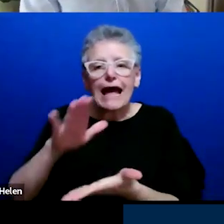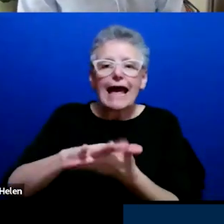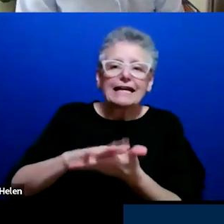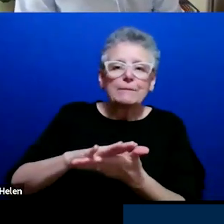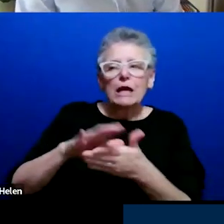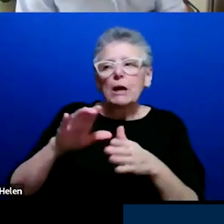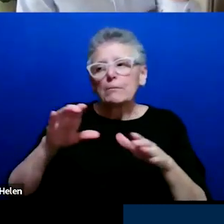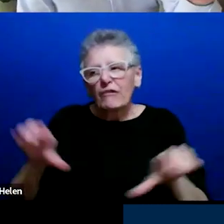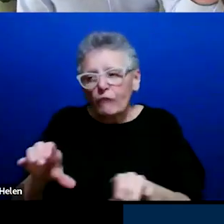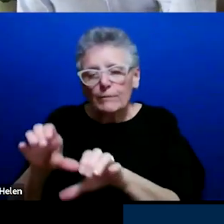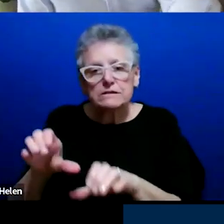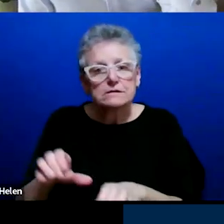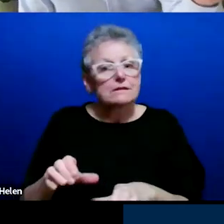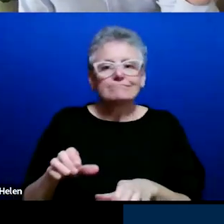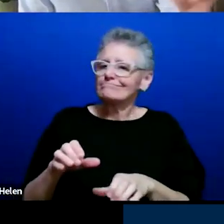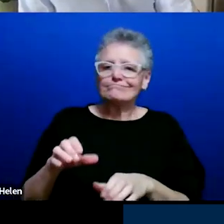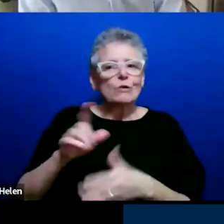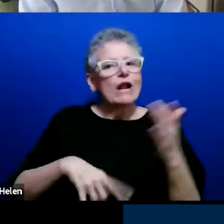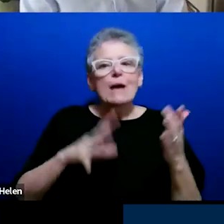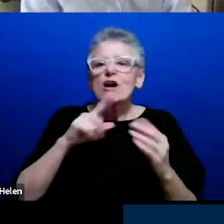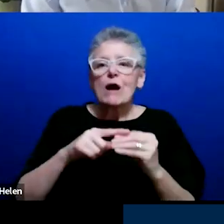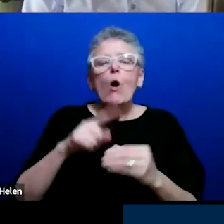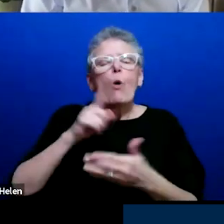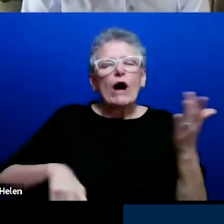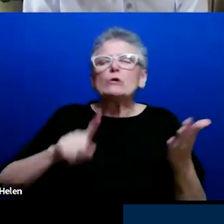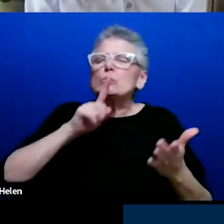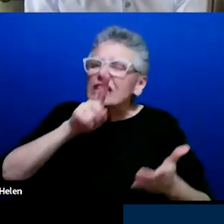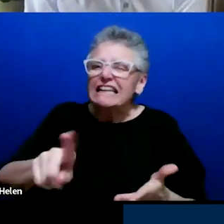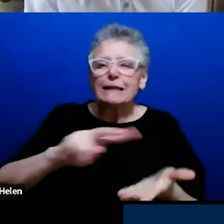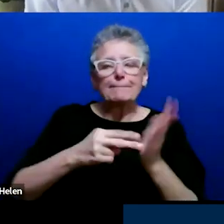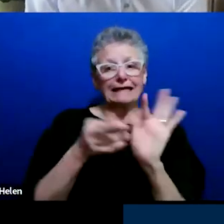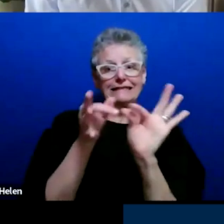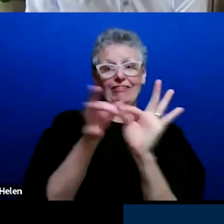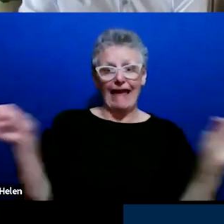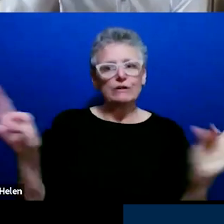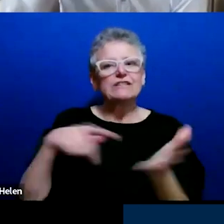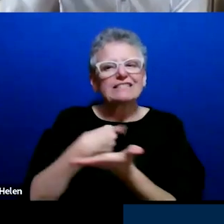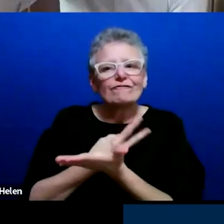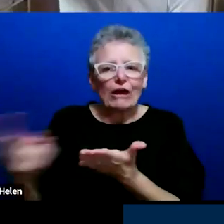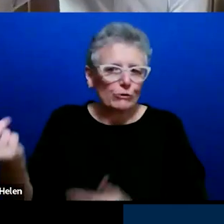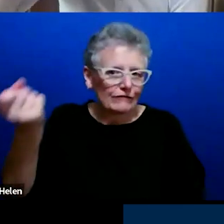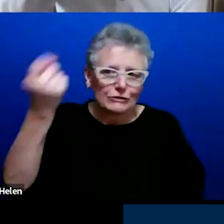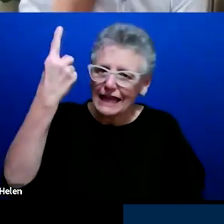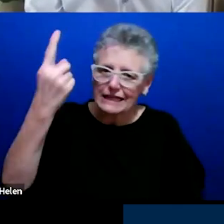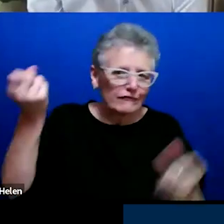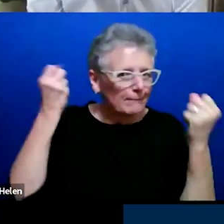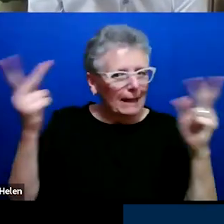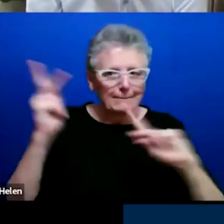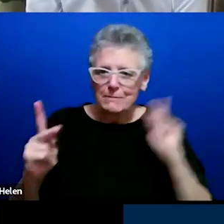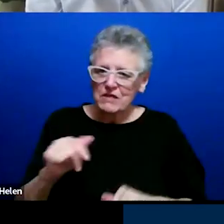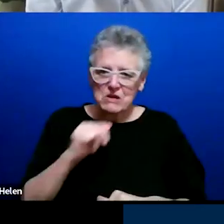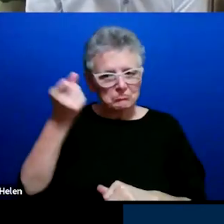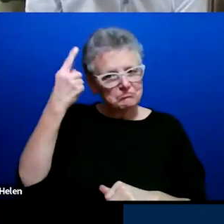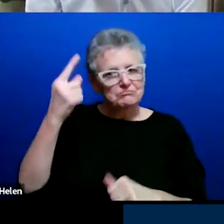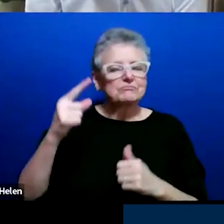performance. What I'm talking about really is what language is. And that is a failure of understanding of many, many people and